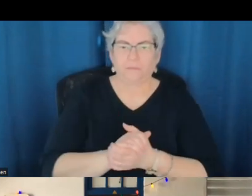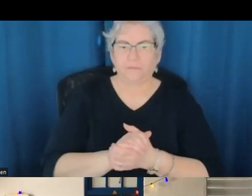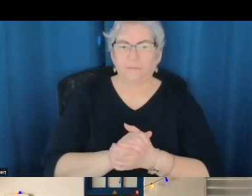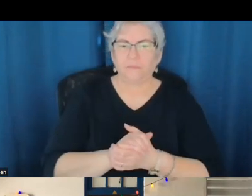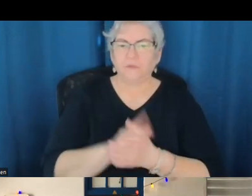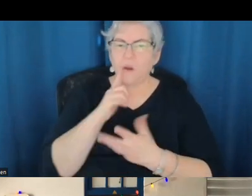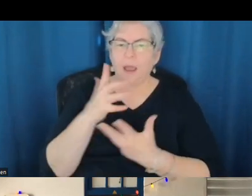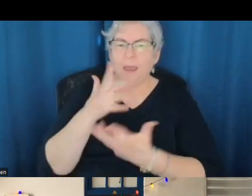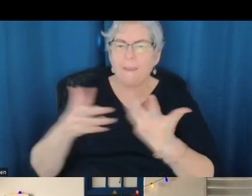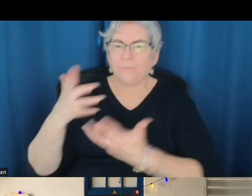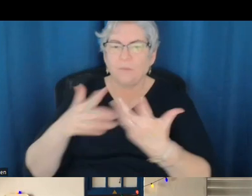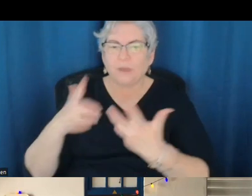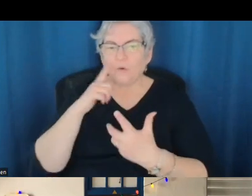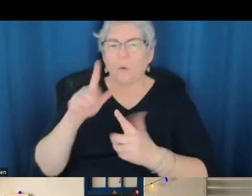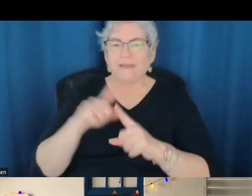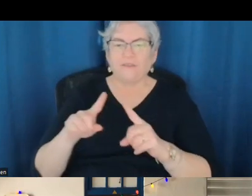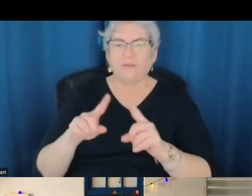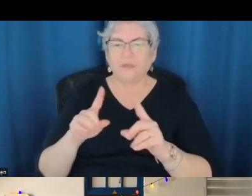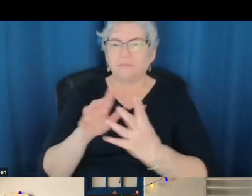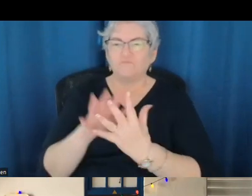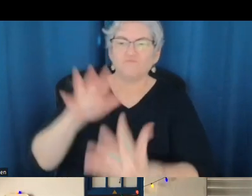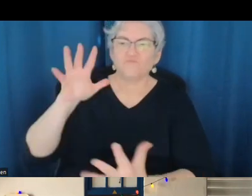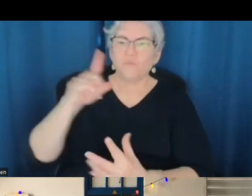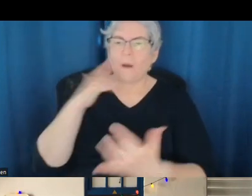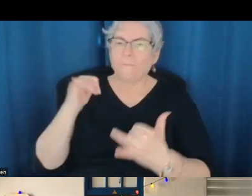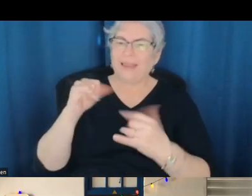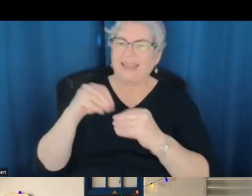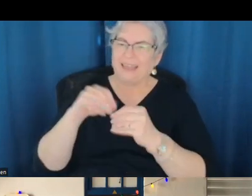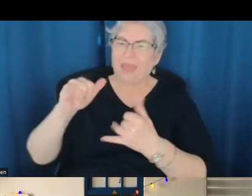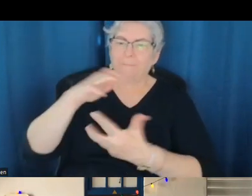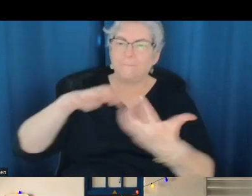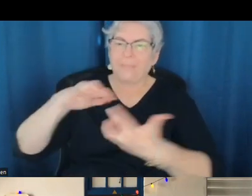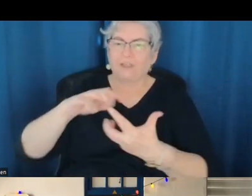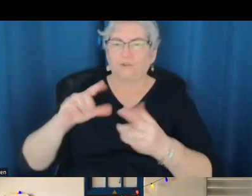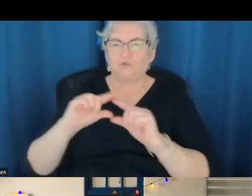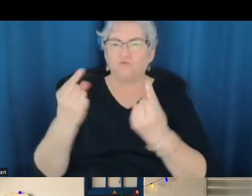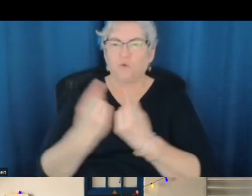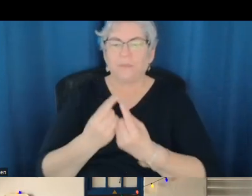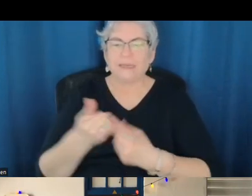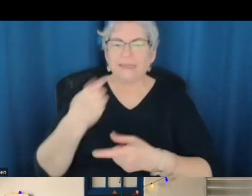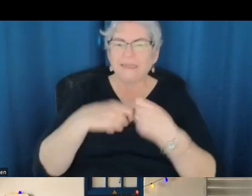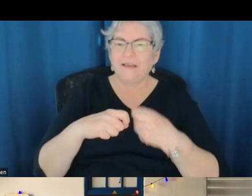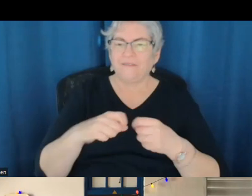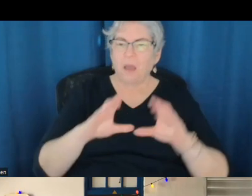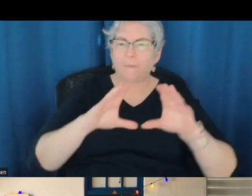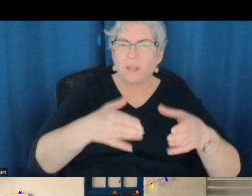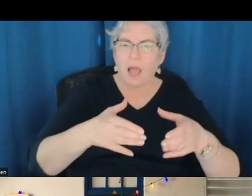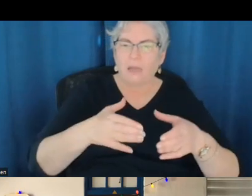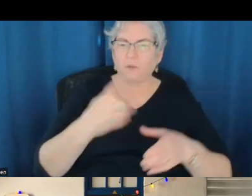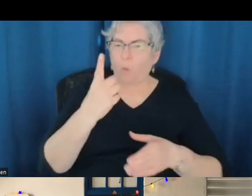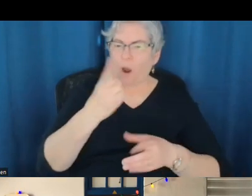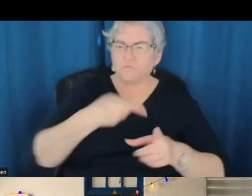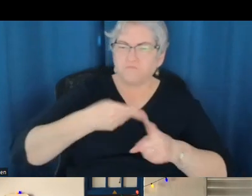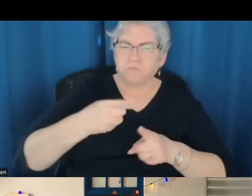Intermixed or matrix layer plants are species that play well in mixed groups. Instead of blocks or drifts of single